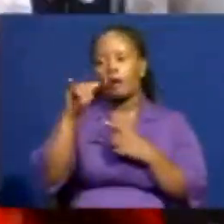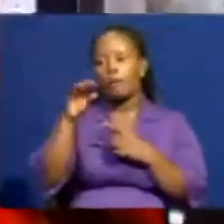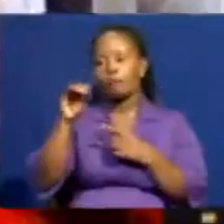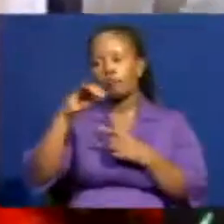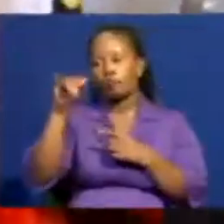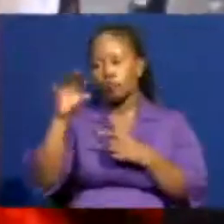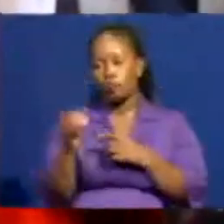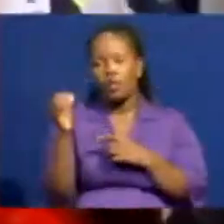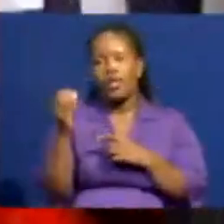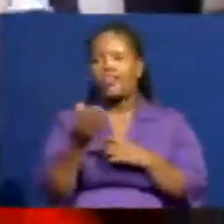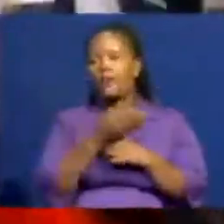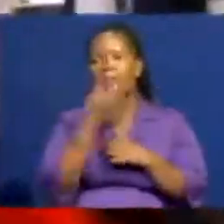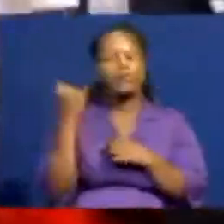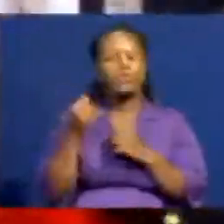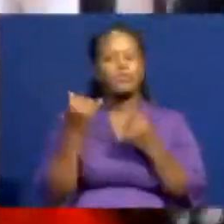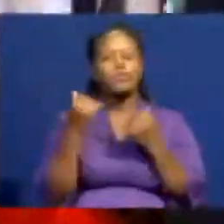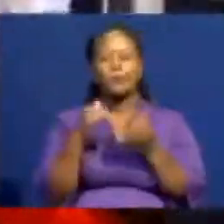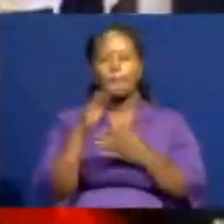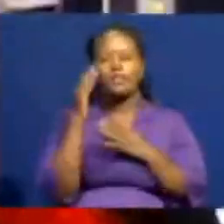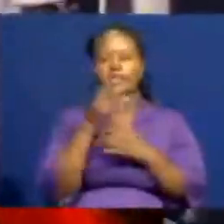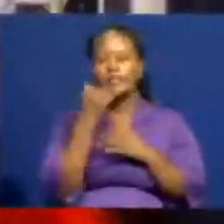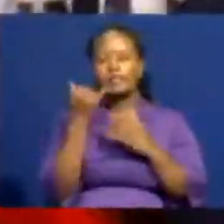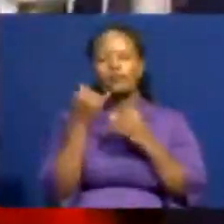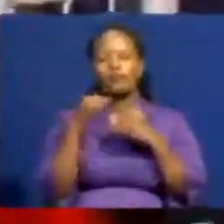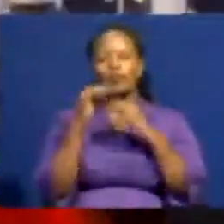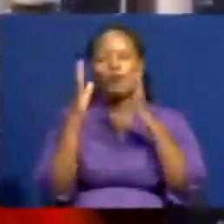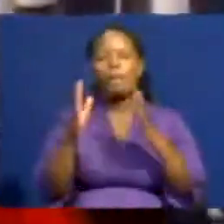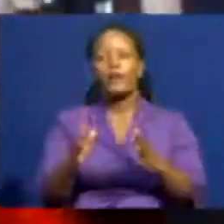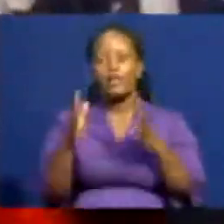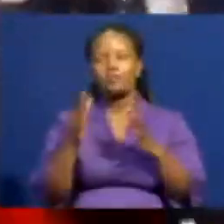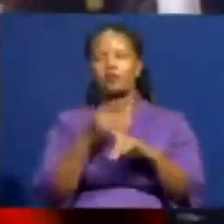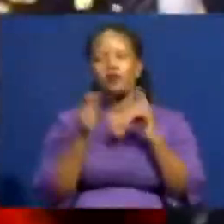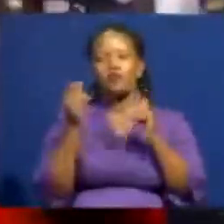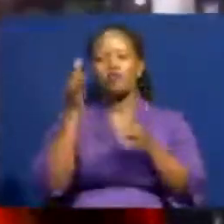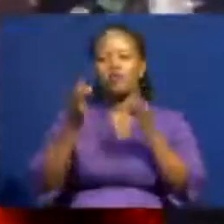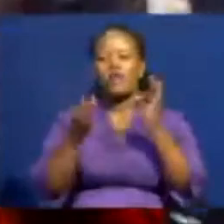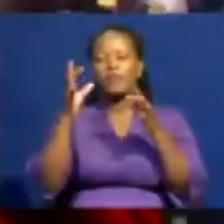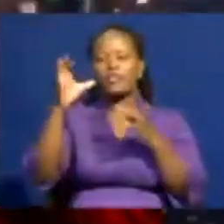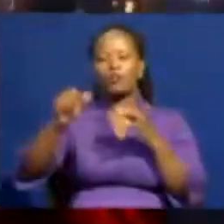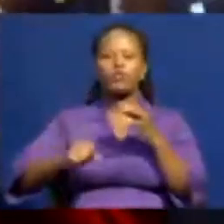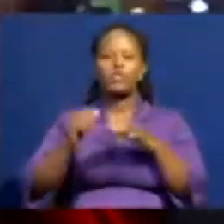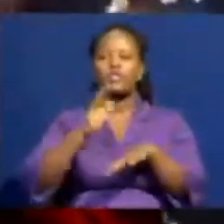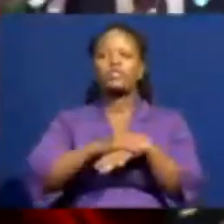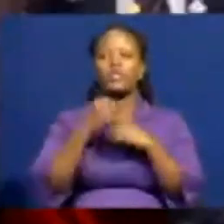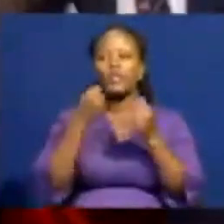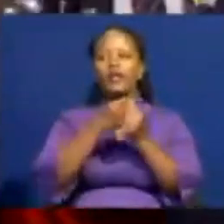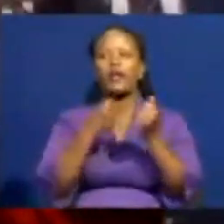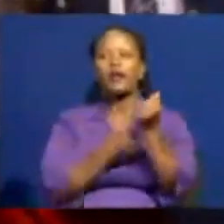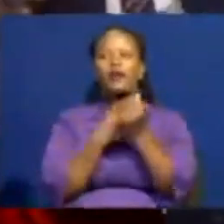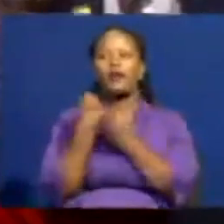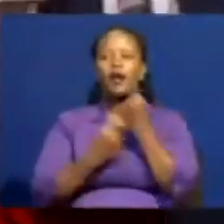recognized as the most valuable players of the tournament. Creative Hans Van Bees from Embakasi South received the Fan Bees Award.